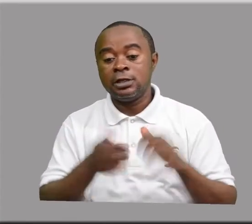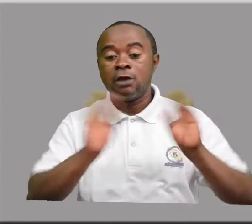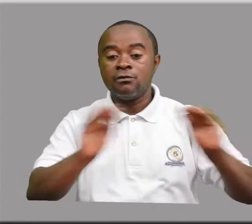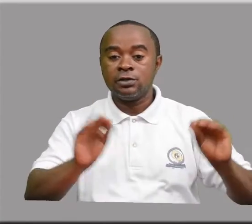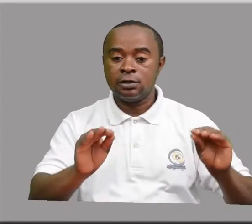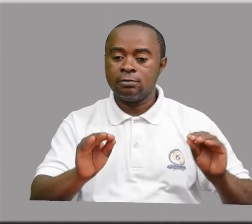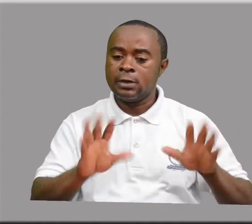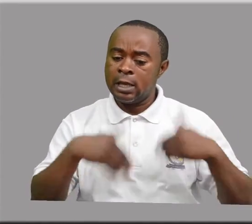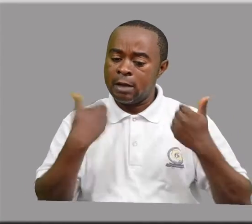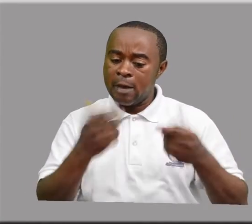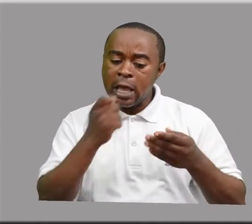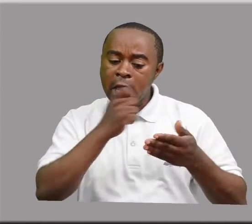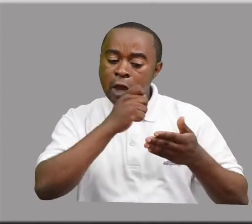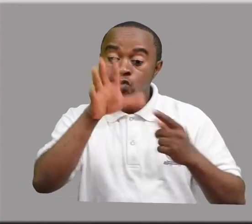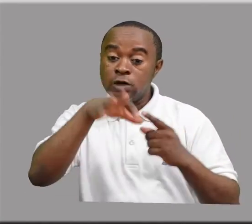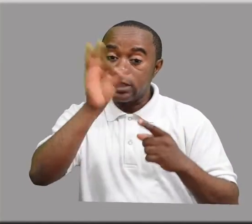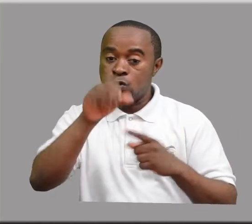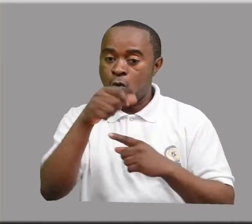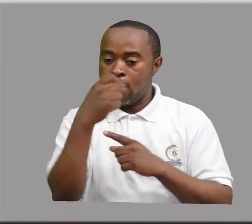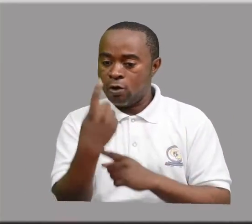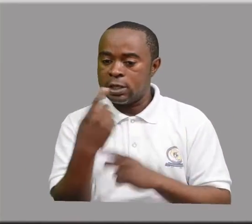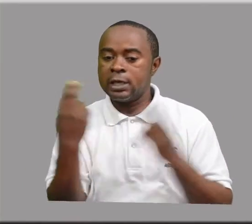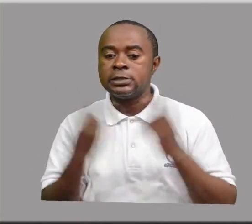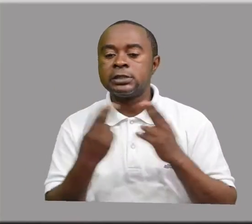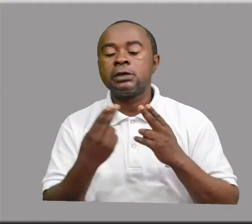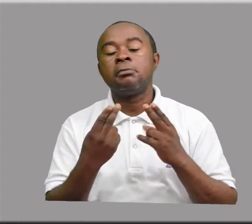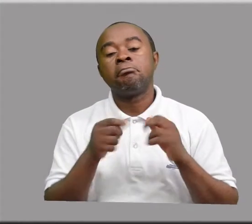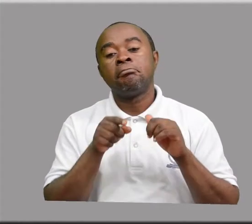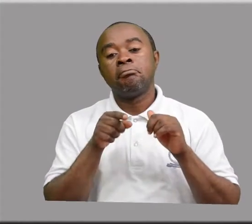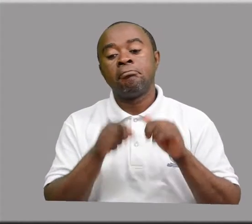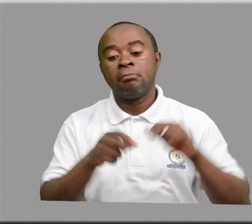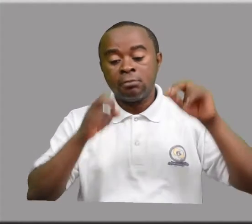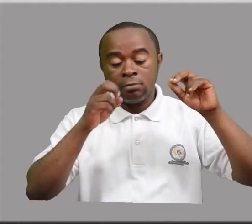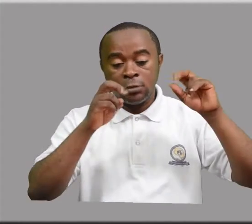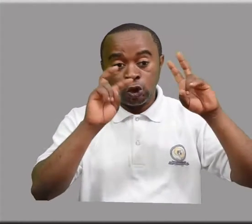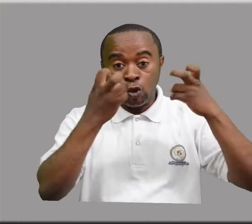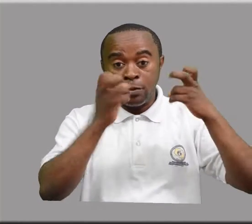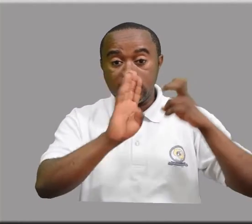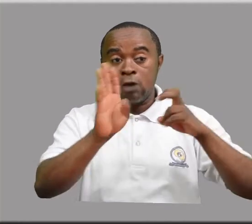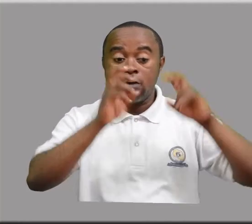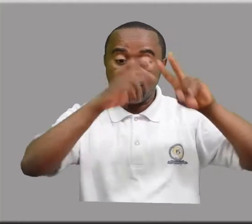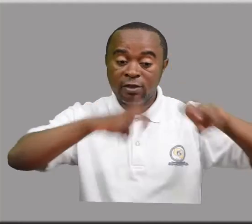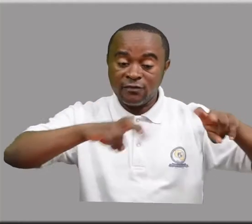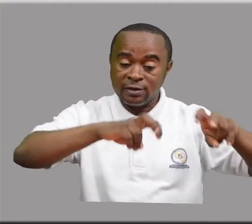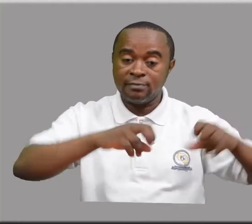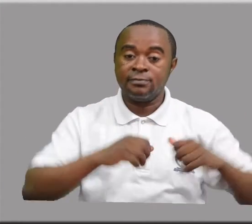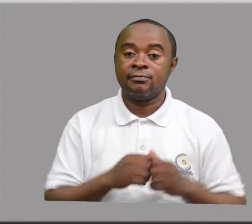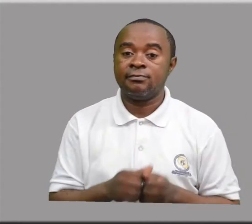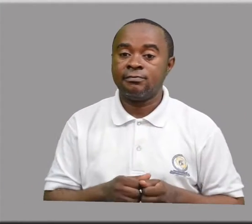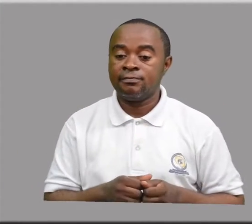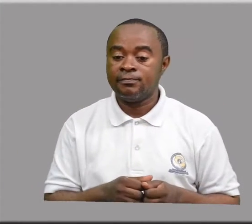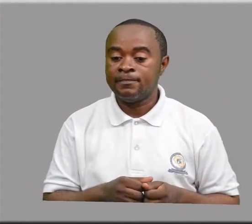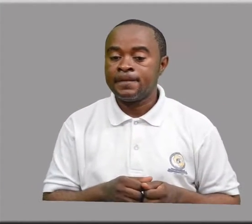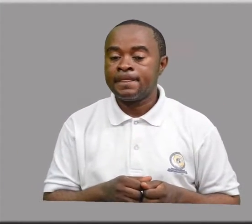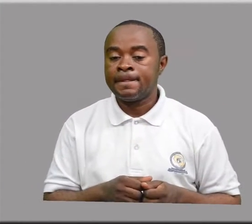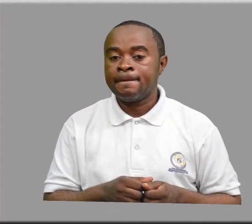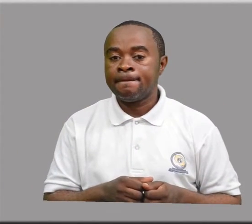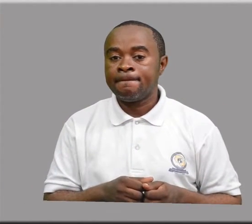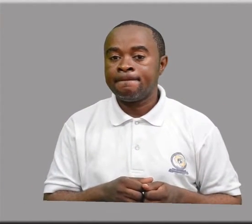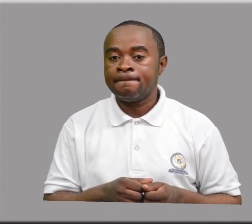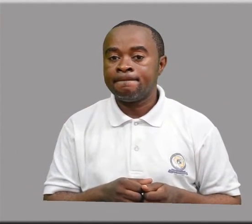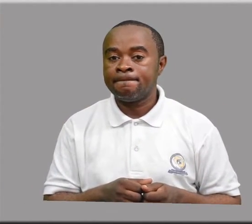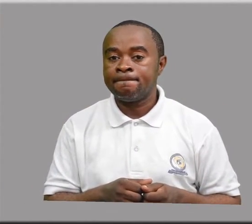write that down as your research topic. For example, you may think that you may come up with something